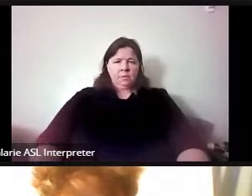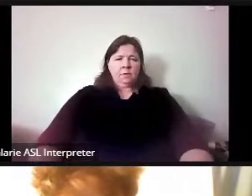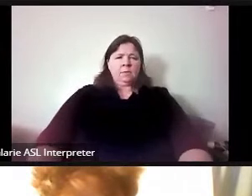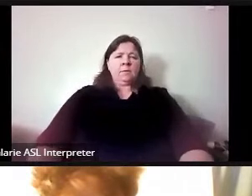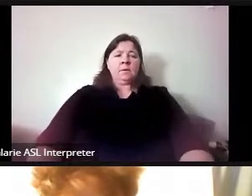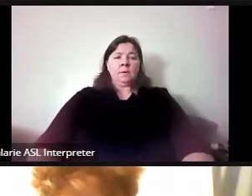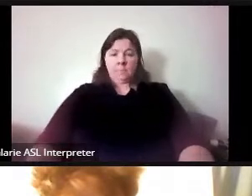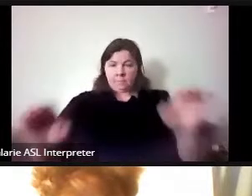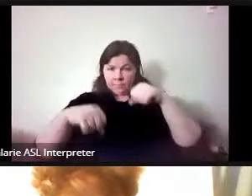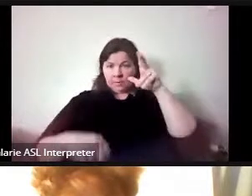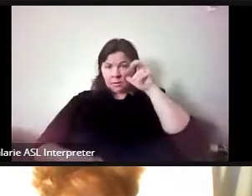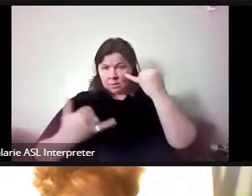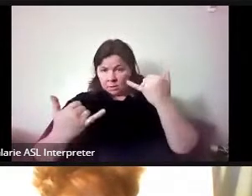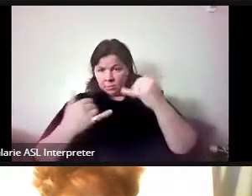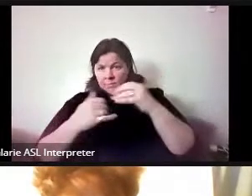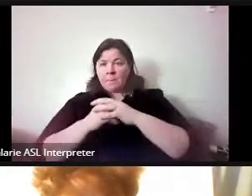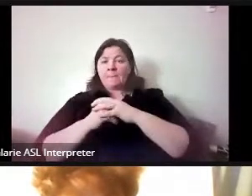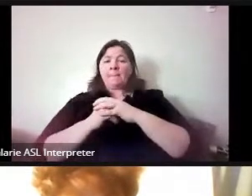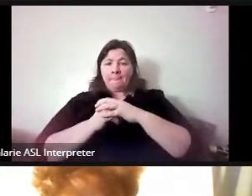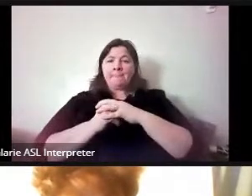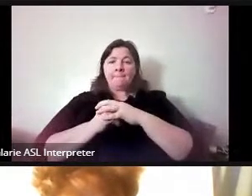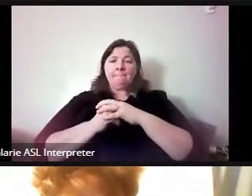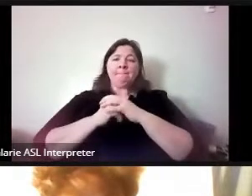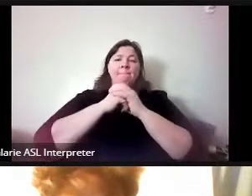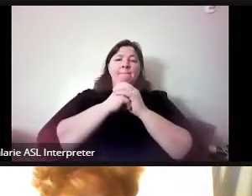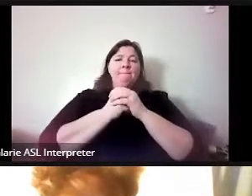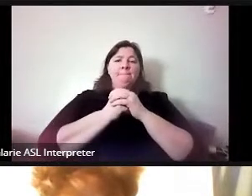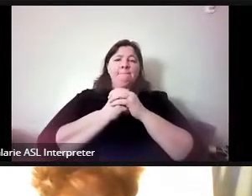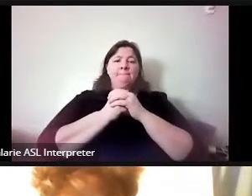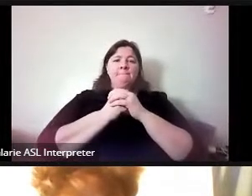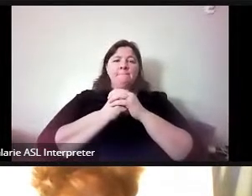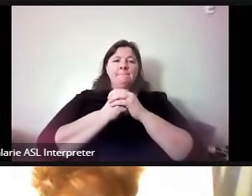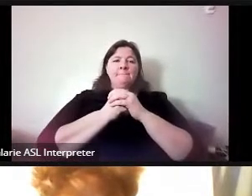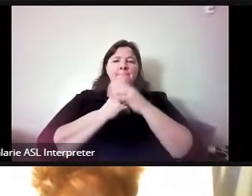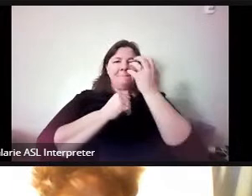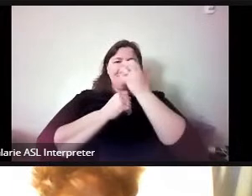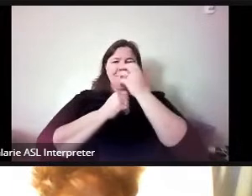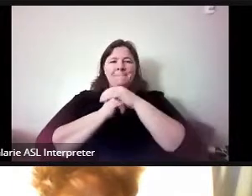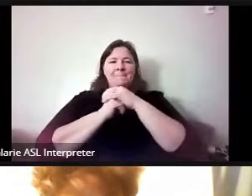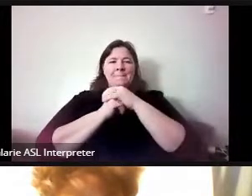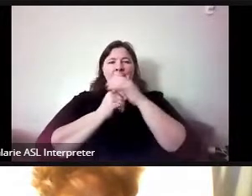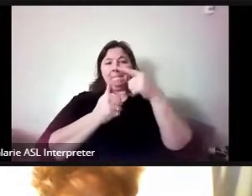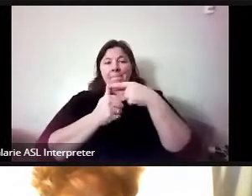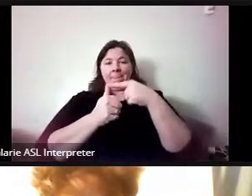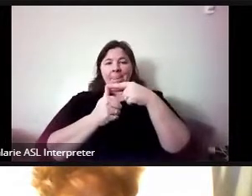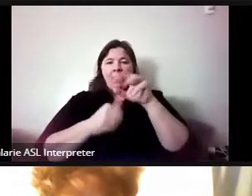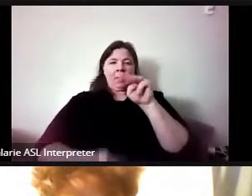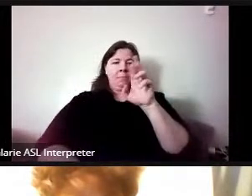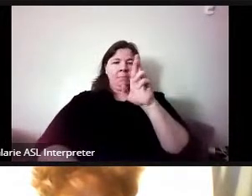There, can you hear me now? We can, loud and clear. Okay, first of all, Marina, you look great today. You look like you got